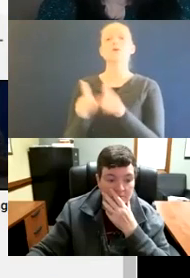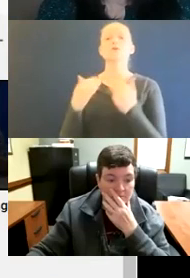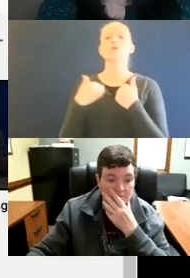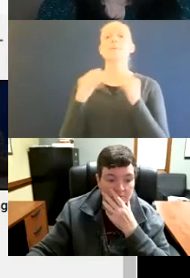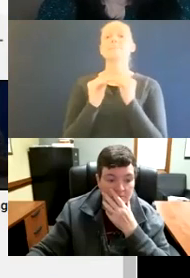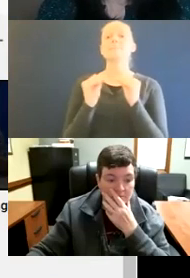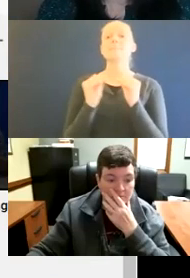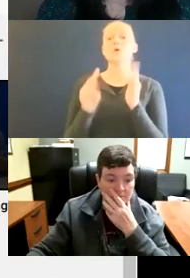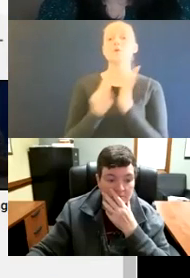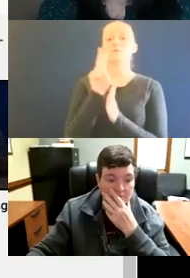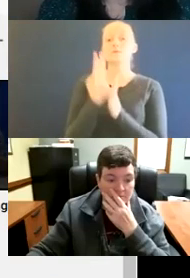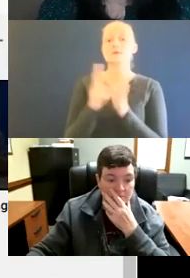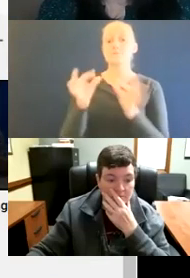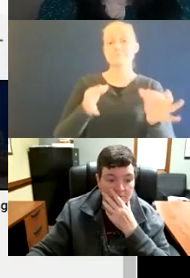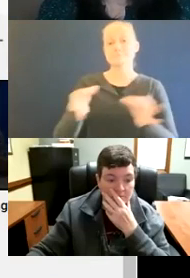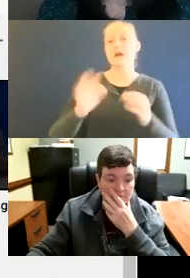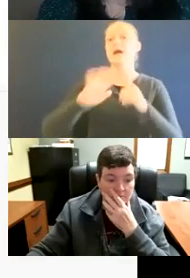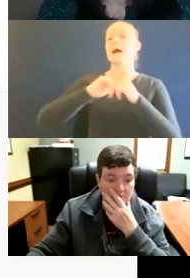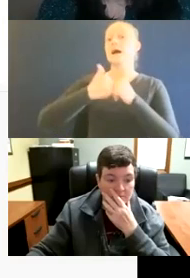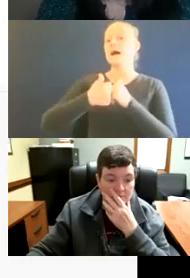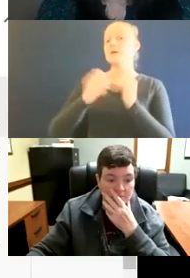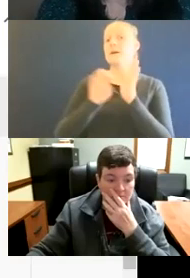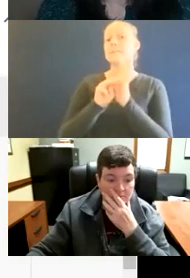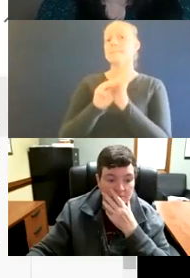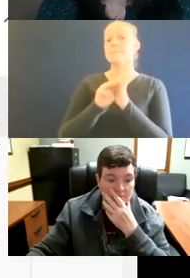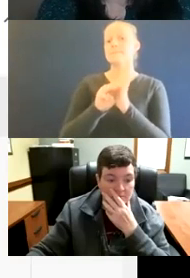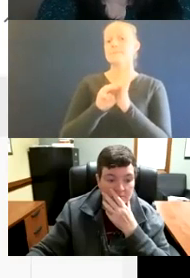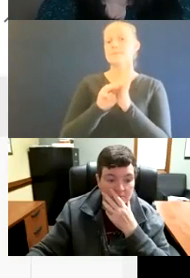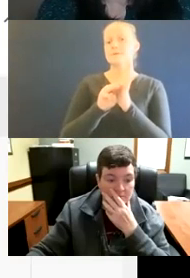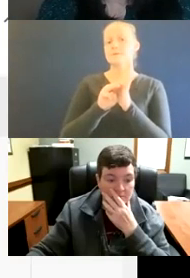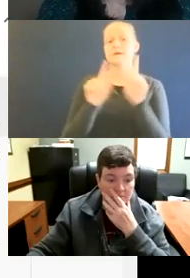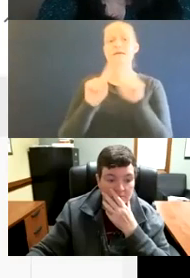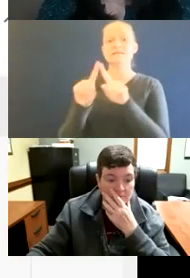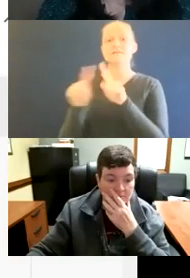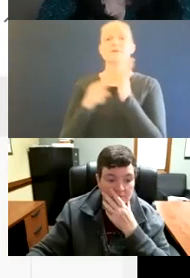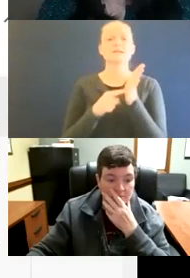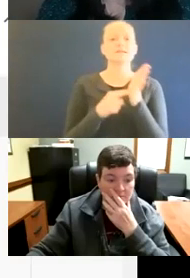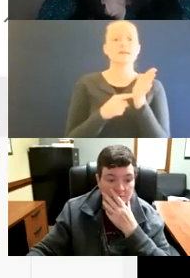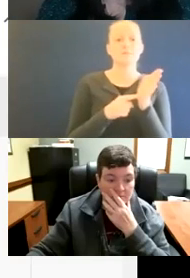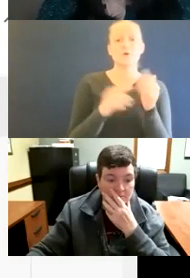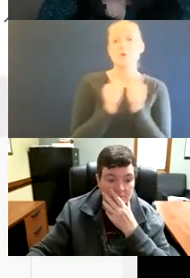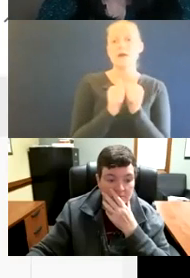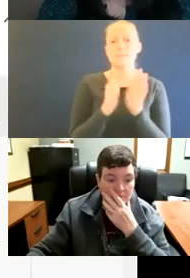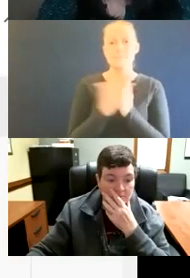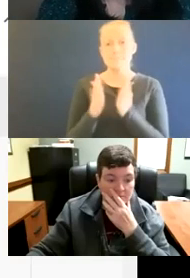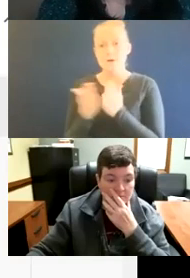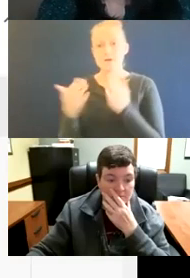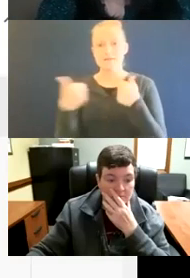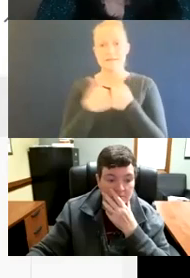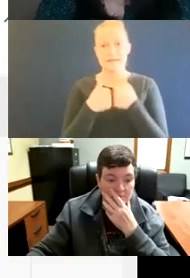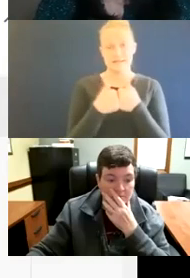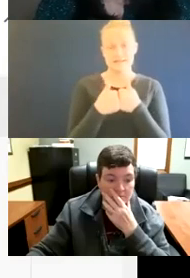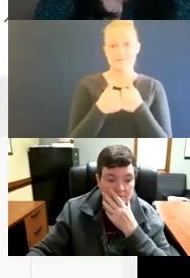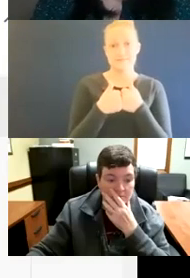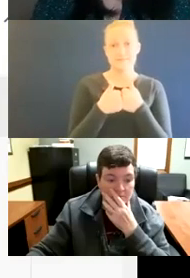here explaining how to model and some examples of modeling with books and games and things like that. Also on